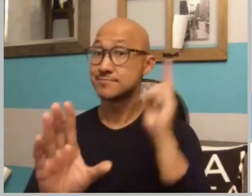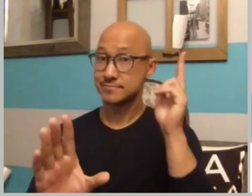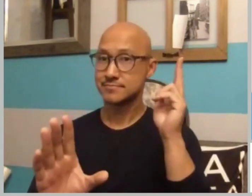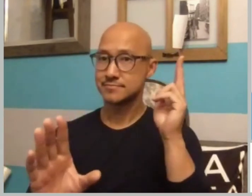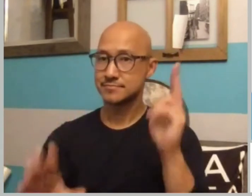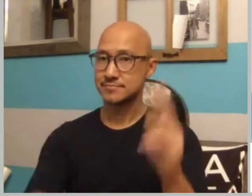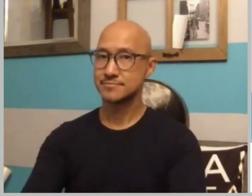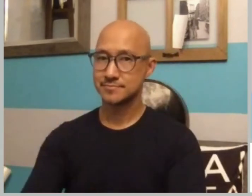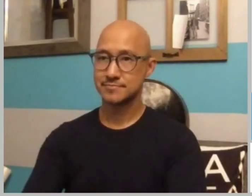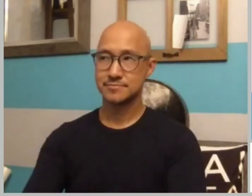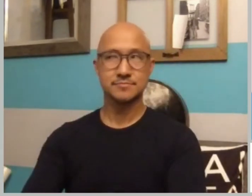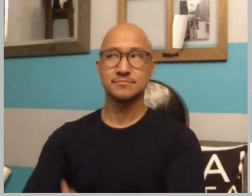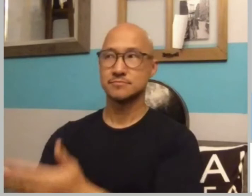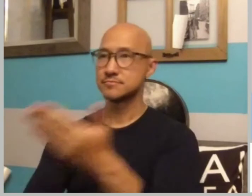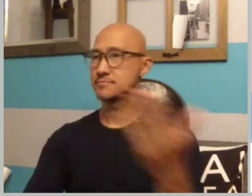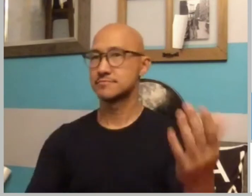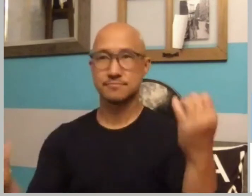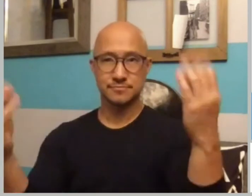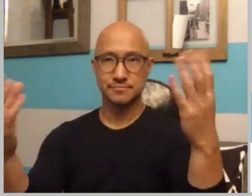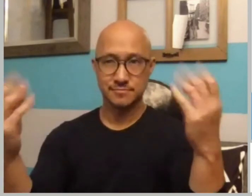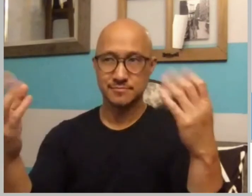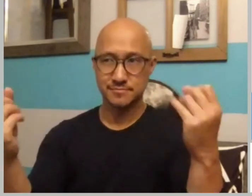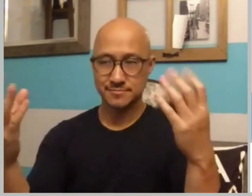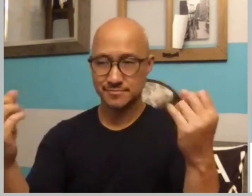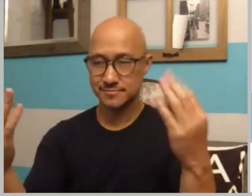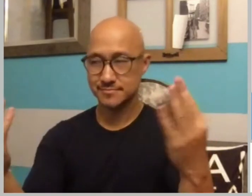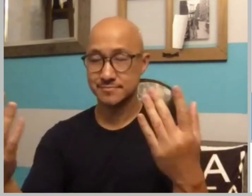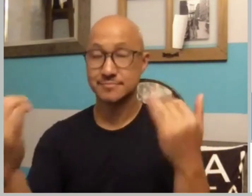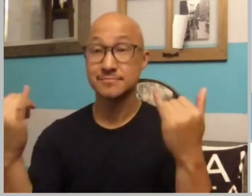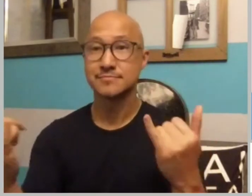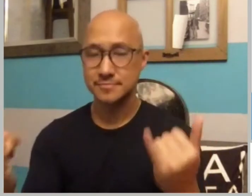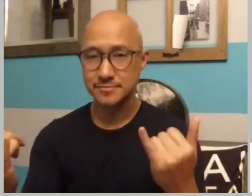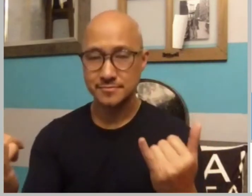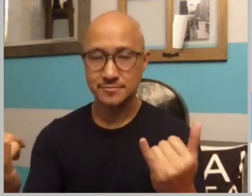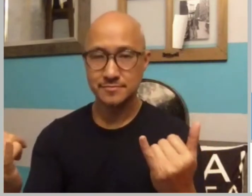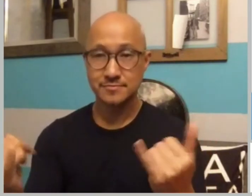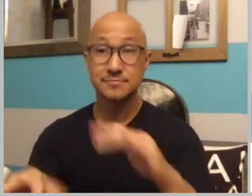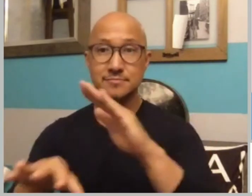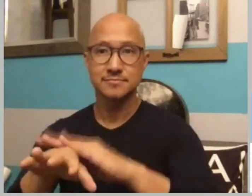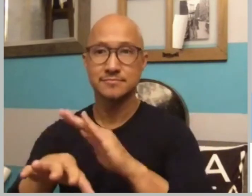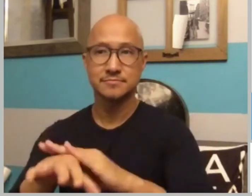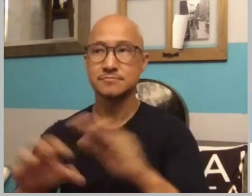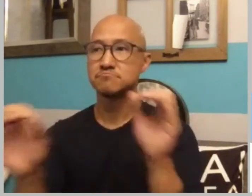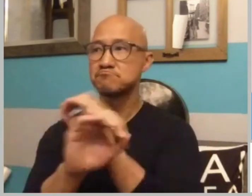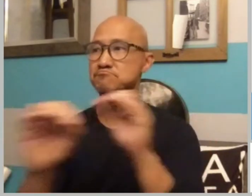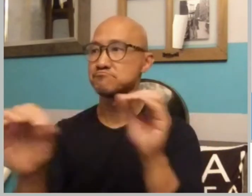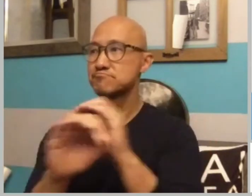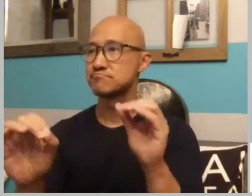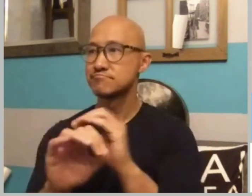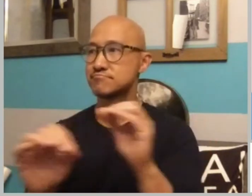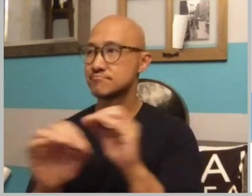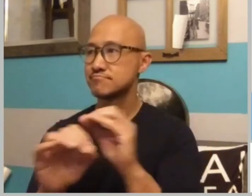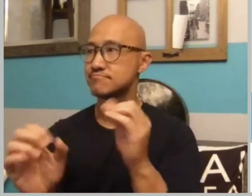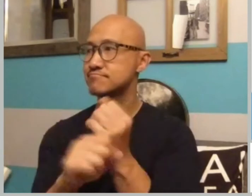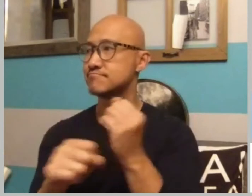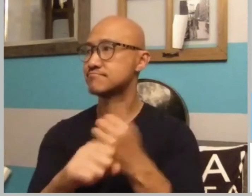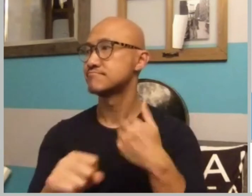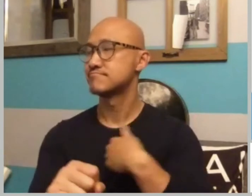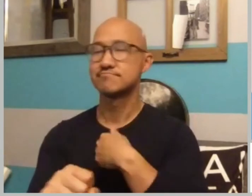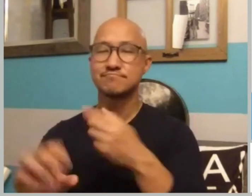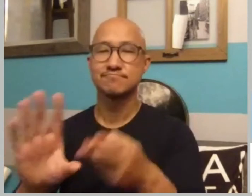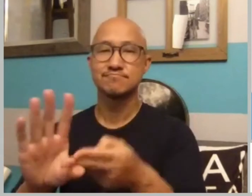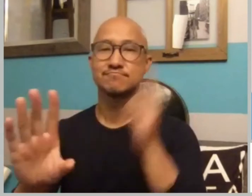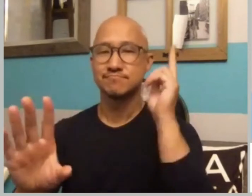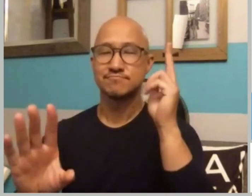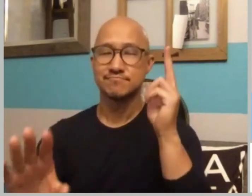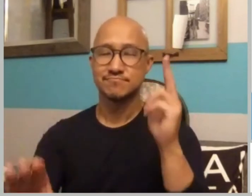that, nothing is drawing us away. And he writes there, I know that after my departure, this is Paul in Acts 20, verse 29 through